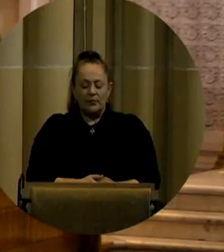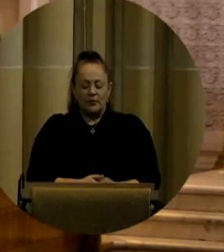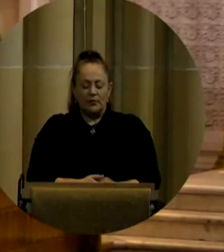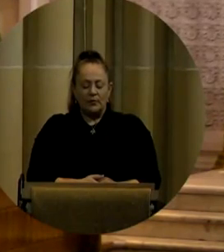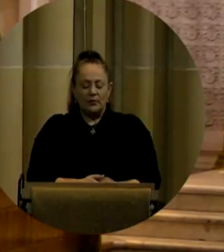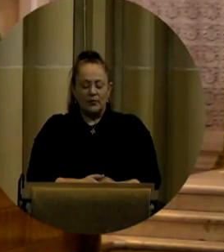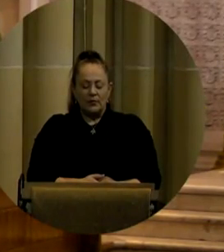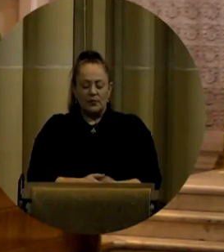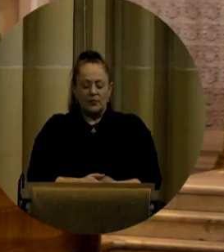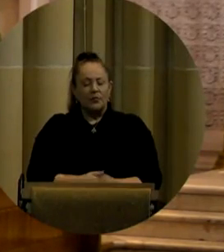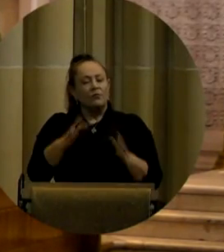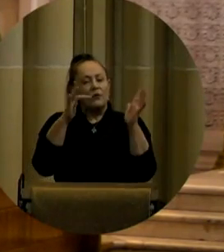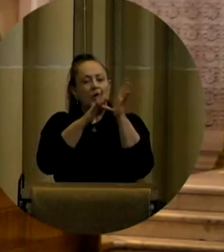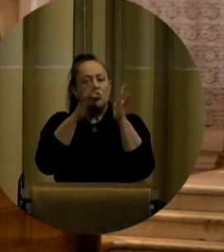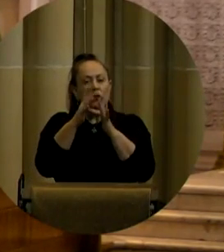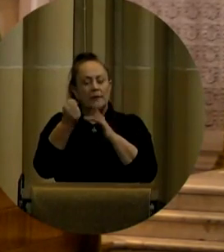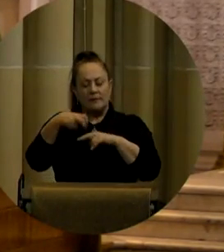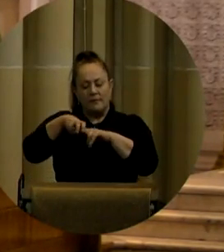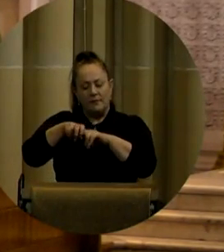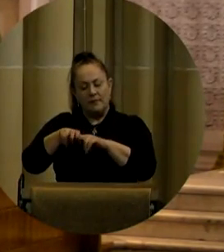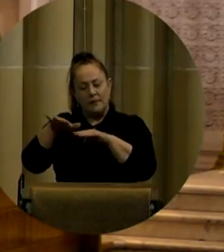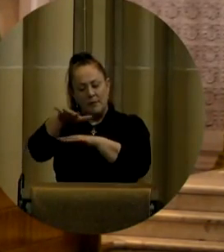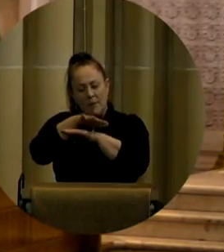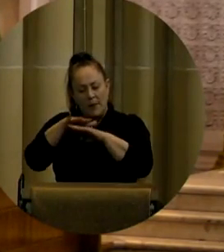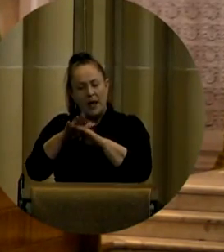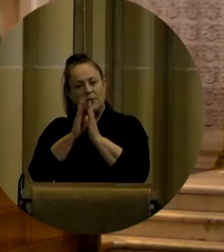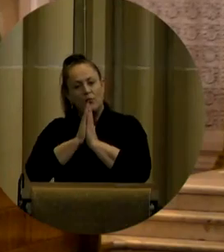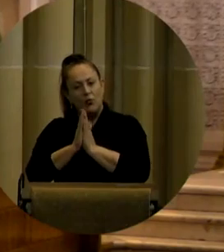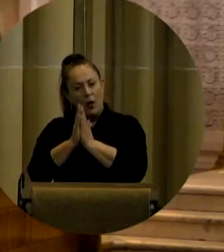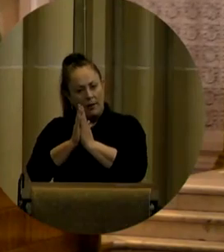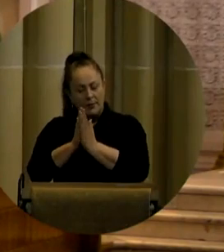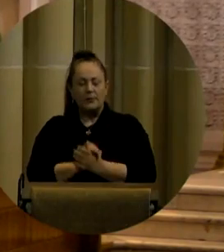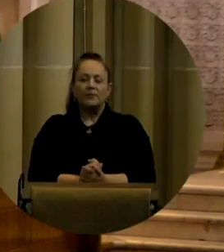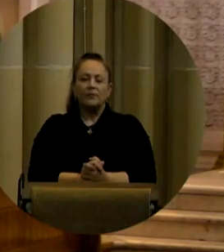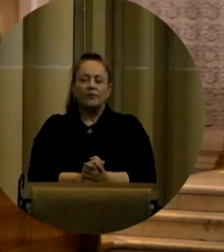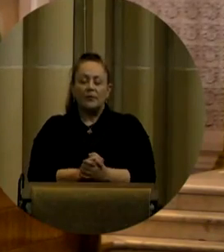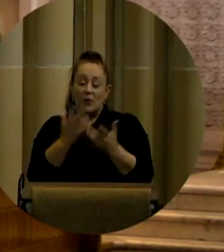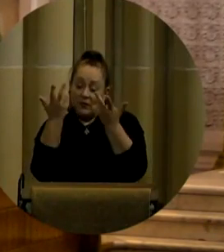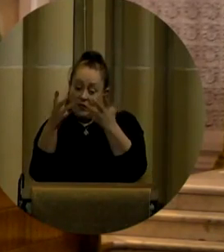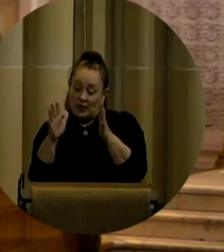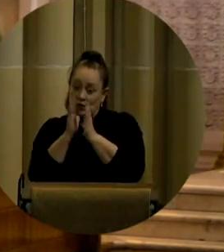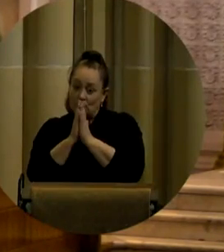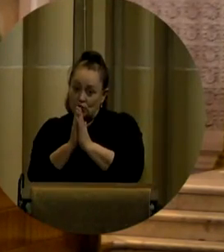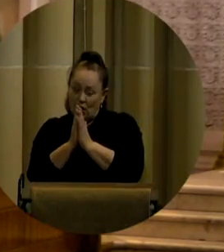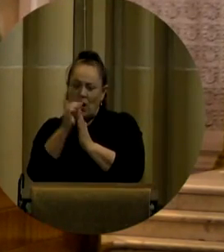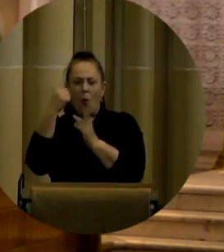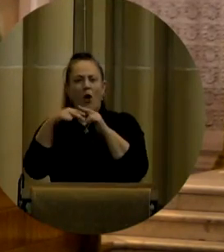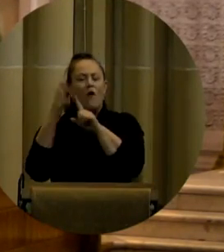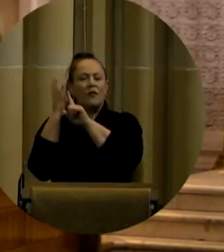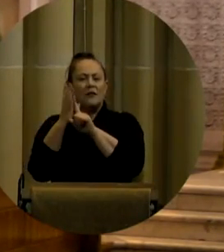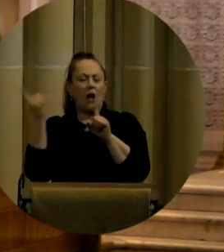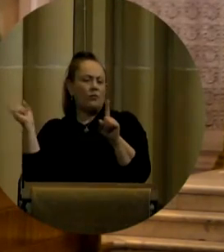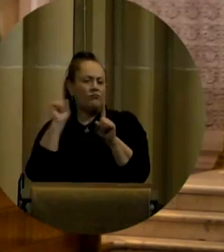Once Jesus was in a certain place praying, and when he had finished, one of the disciples said,